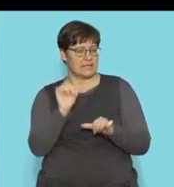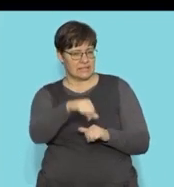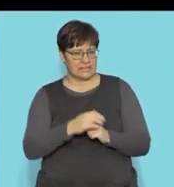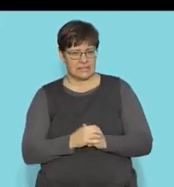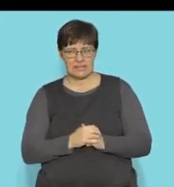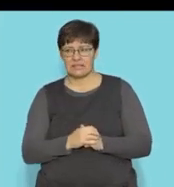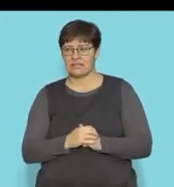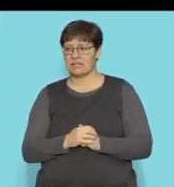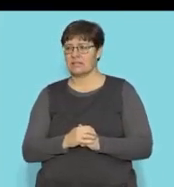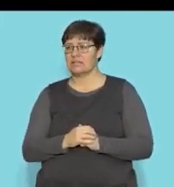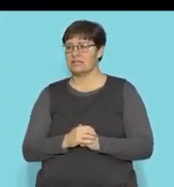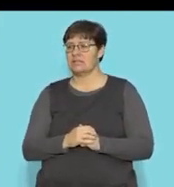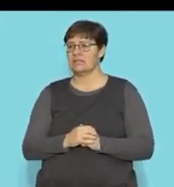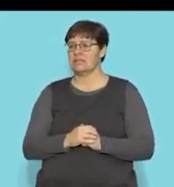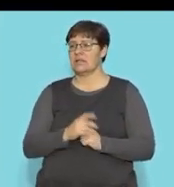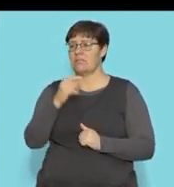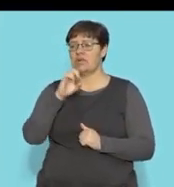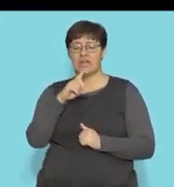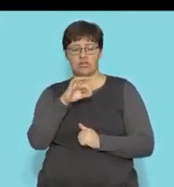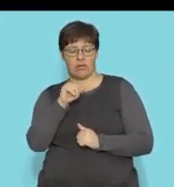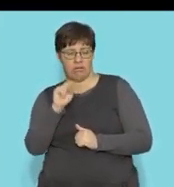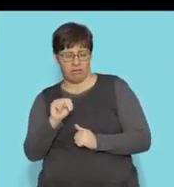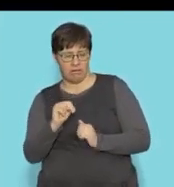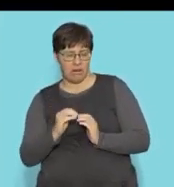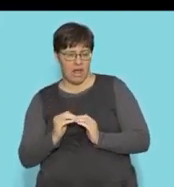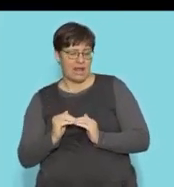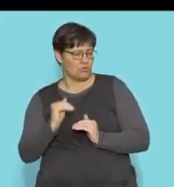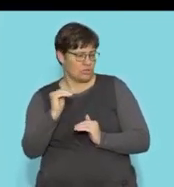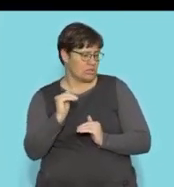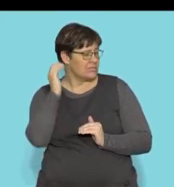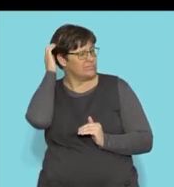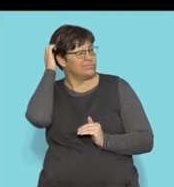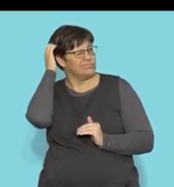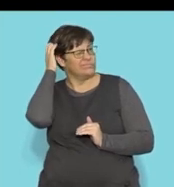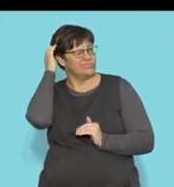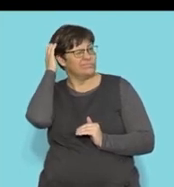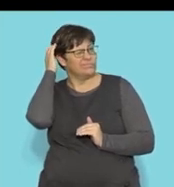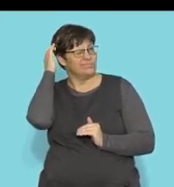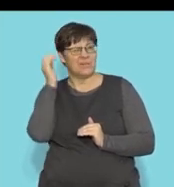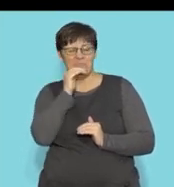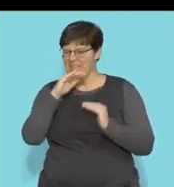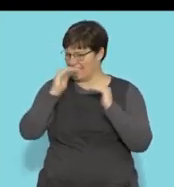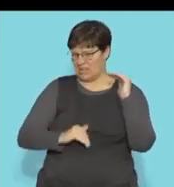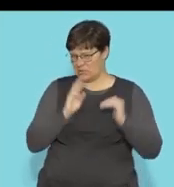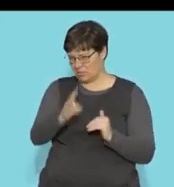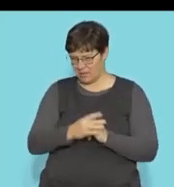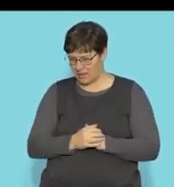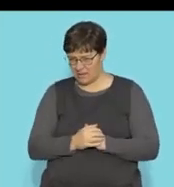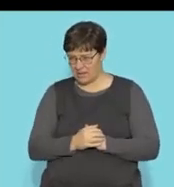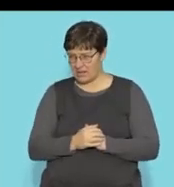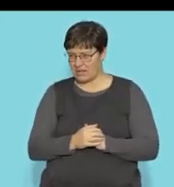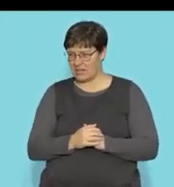population size. If predation increases, well, to me, that's going to cause a